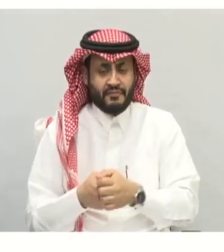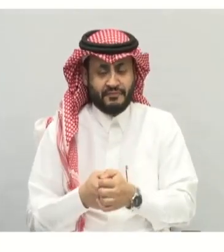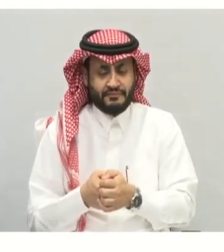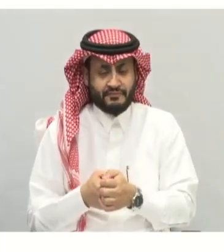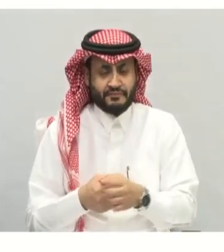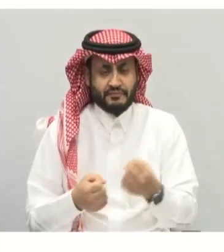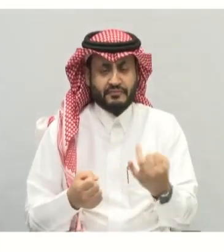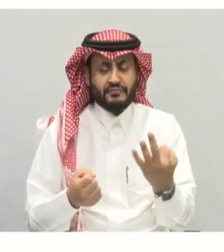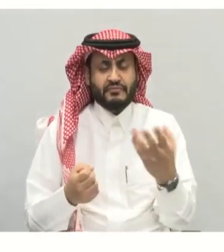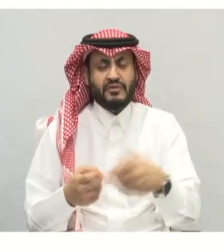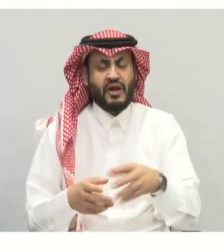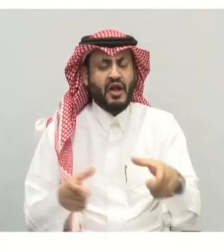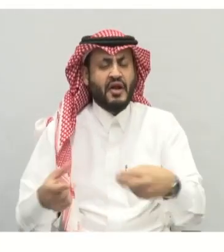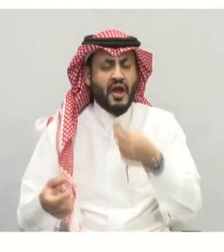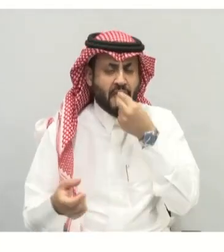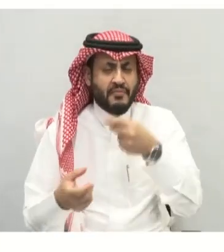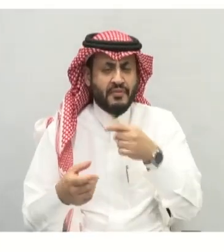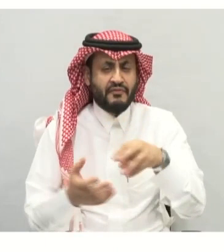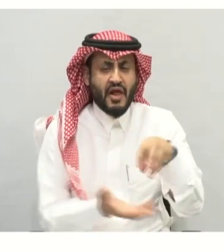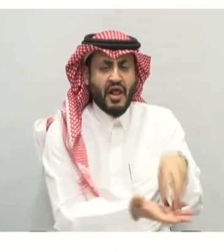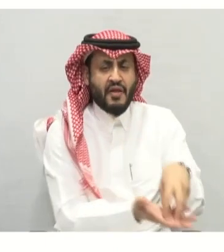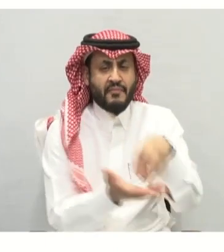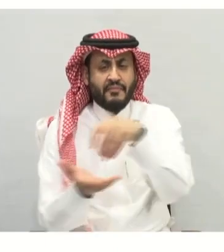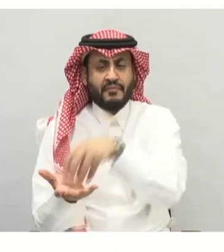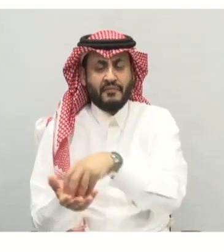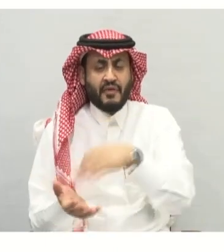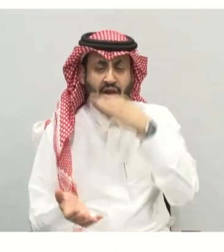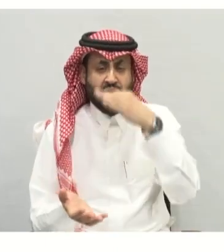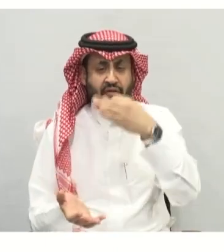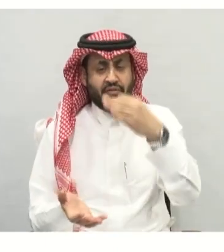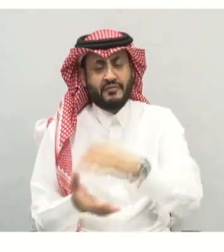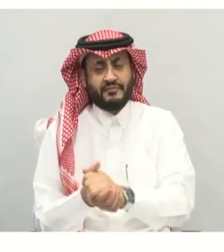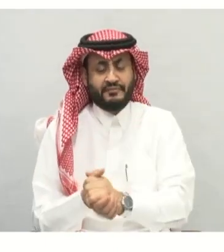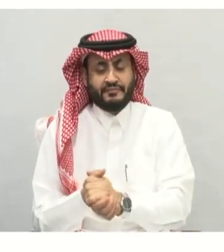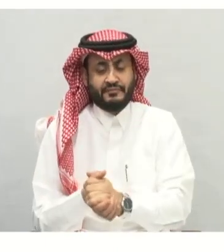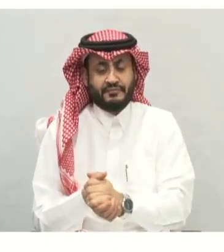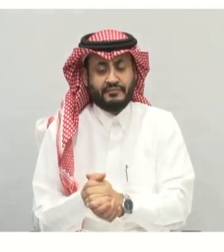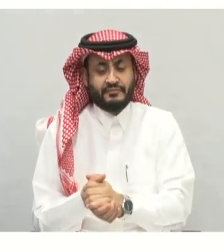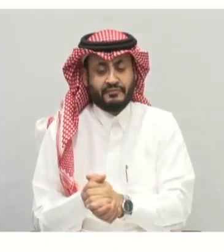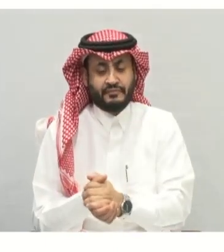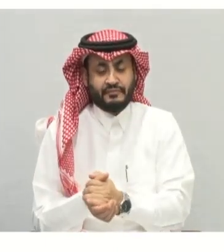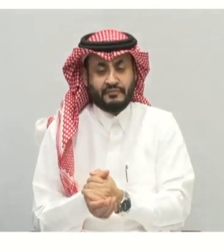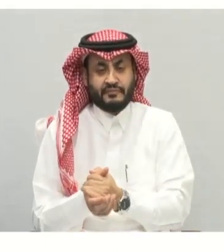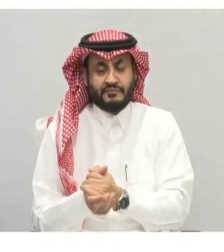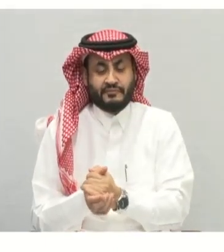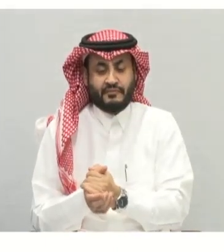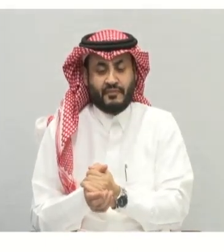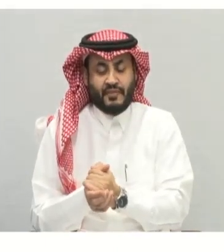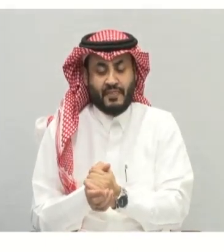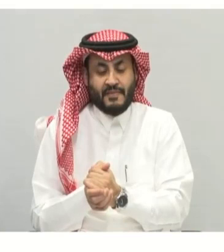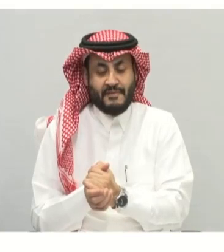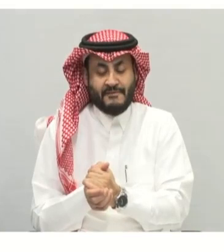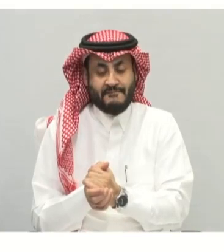and in terms of Transportation language and also not only this but also we